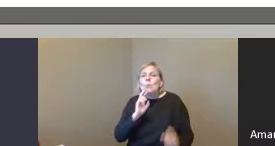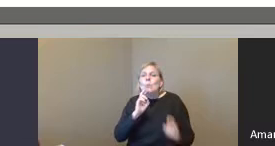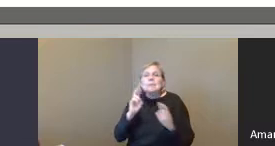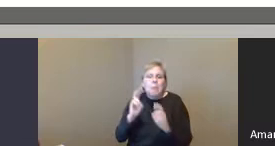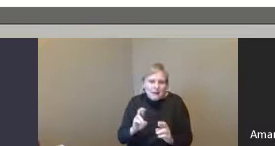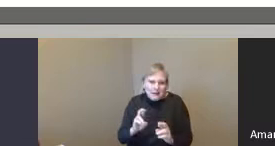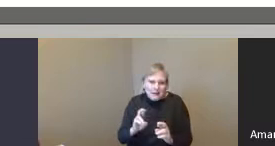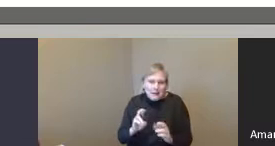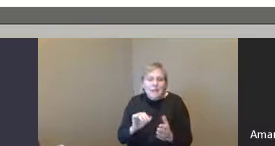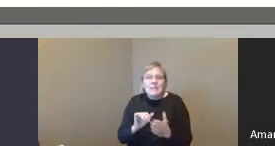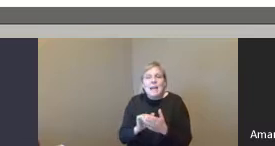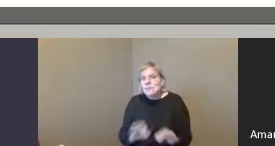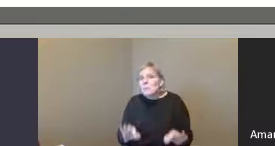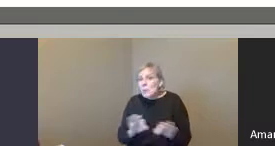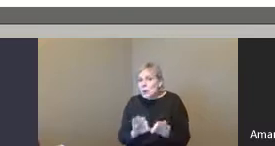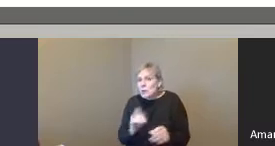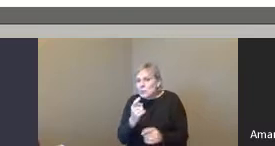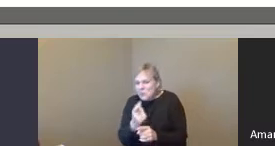is of course important, but